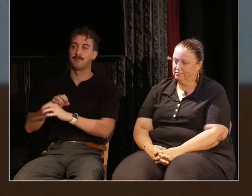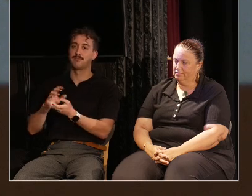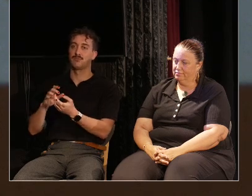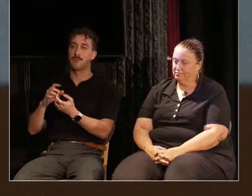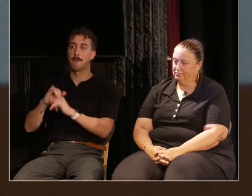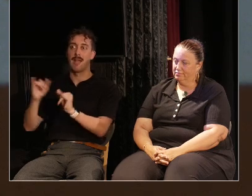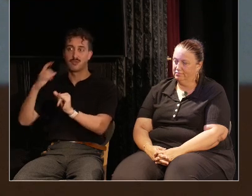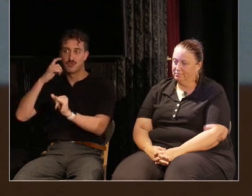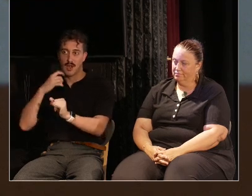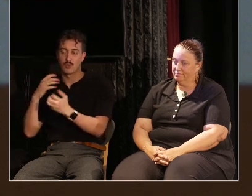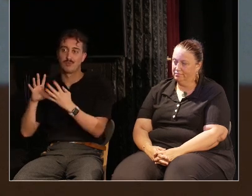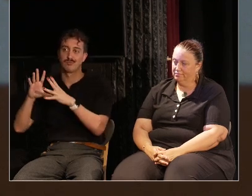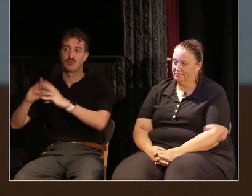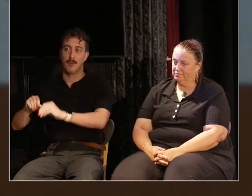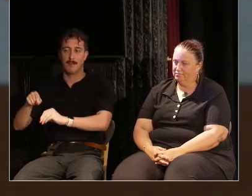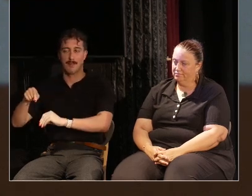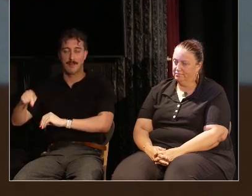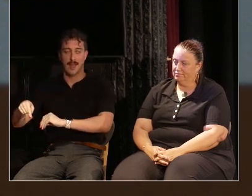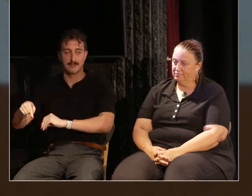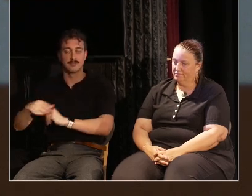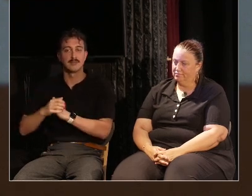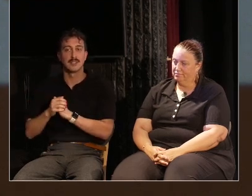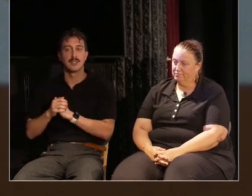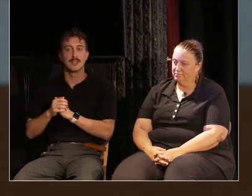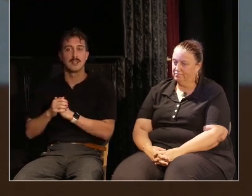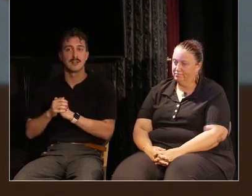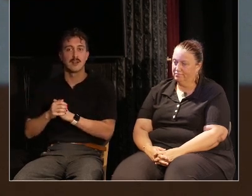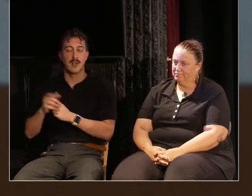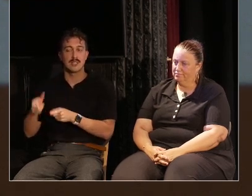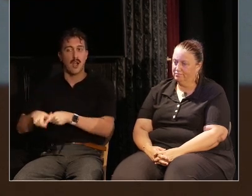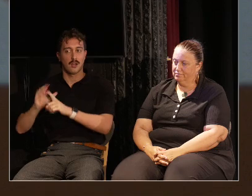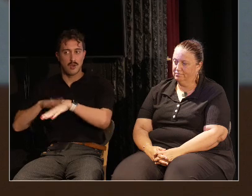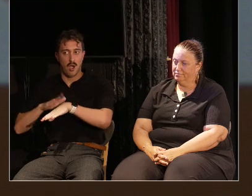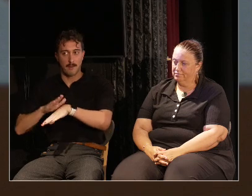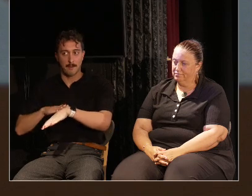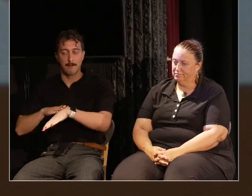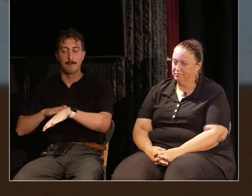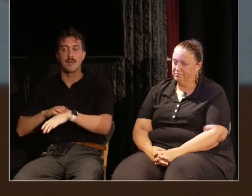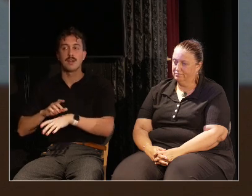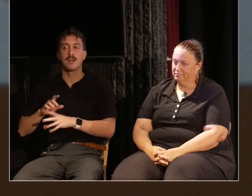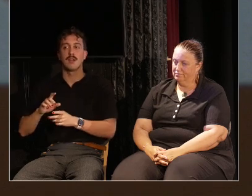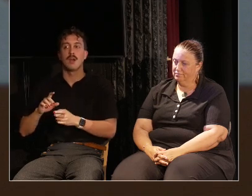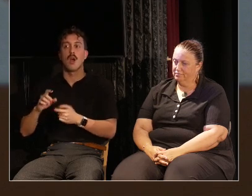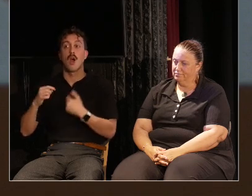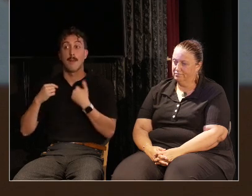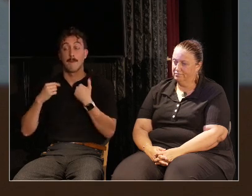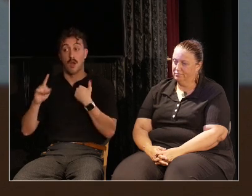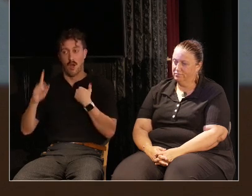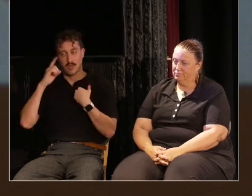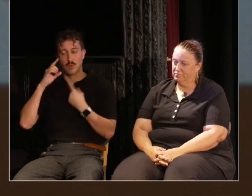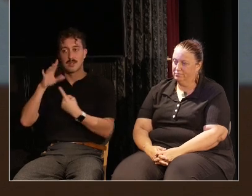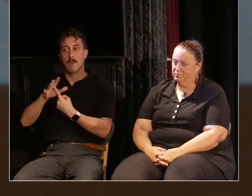you may recall. That was very difficult, but I thought it was important that we stopped what was going to make the situation even worse.